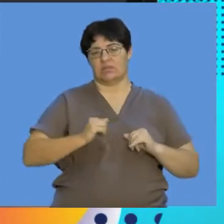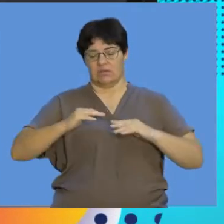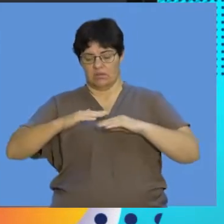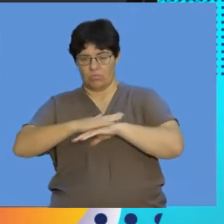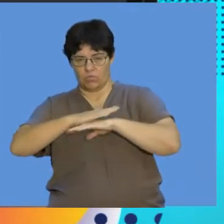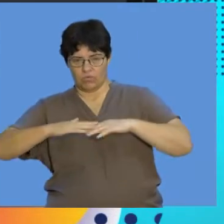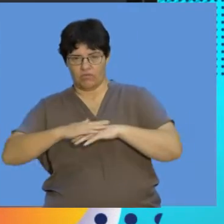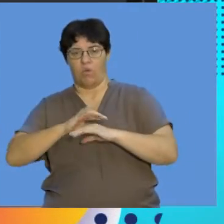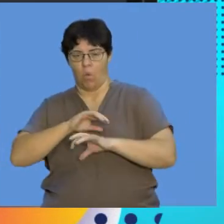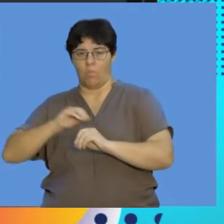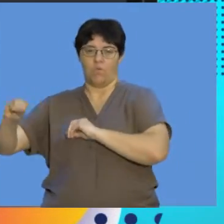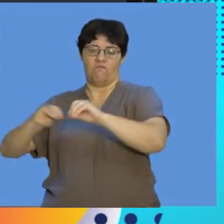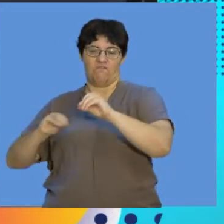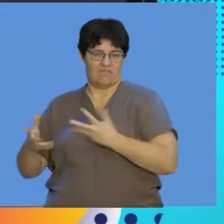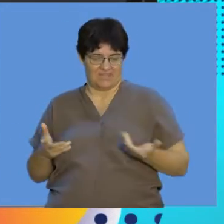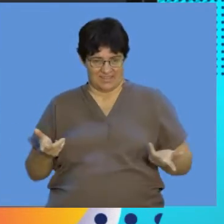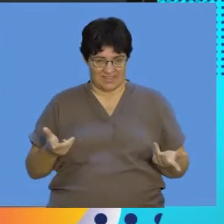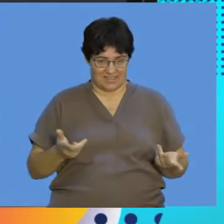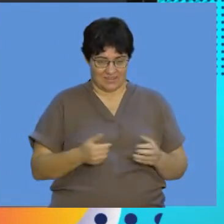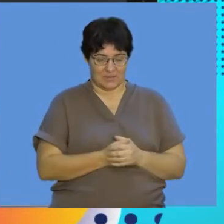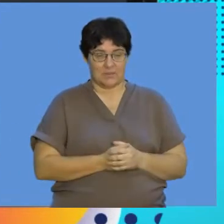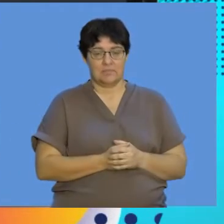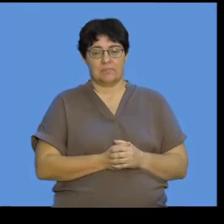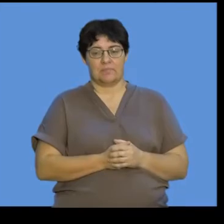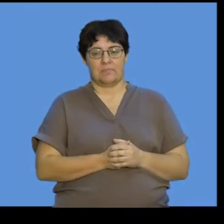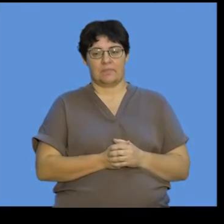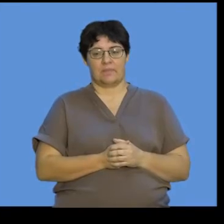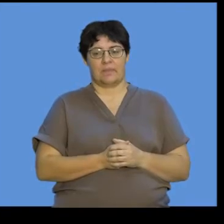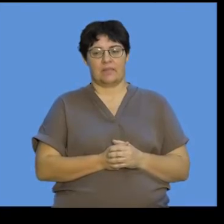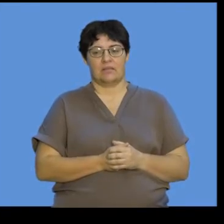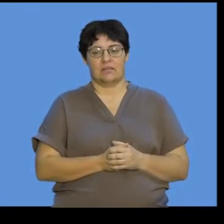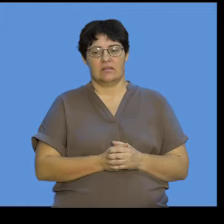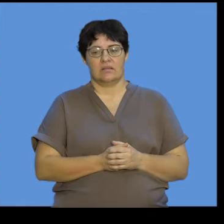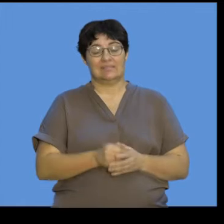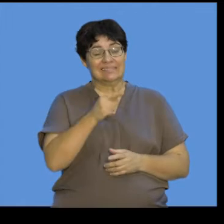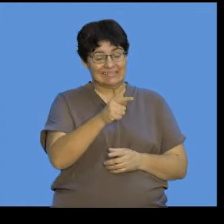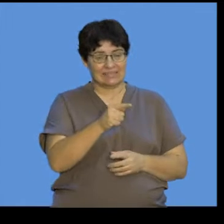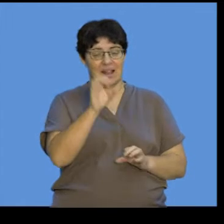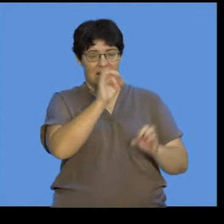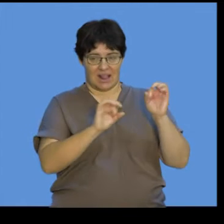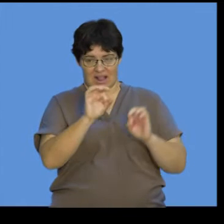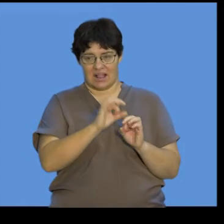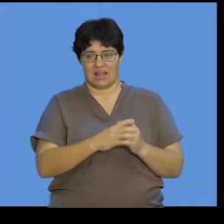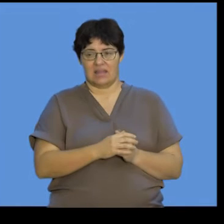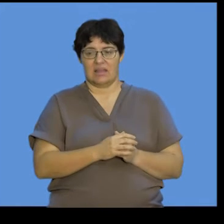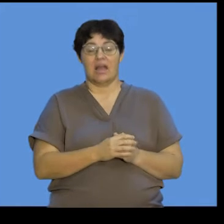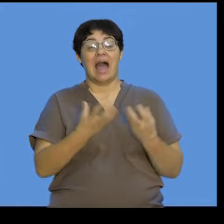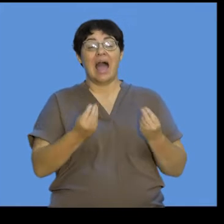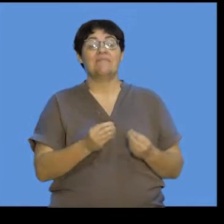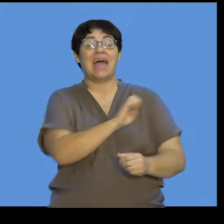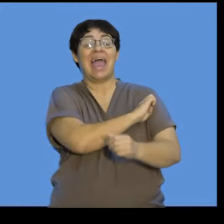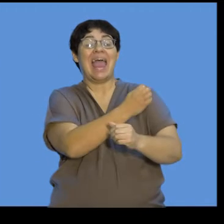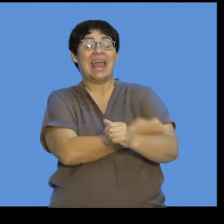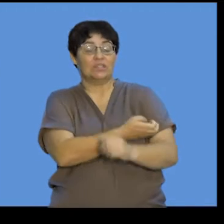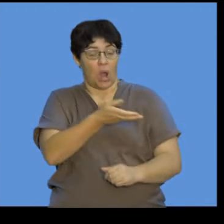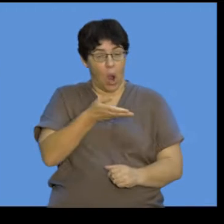movement, motion, we're saying the same thing, right? Okay? Now, and also these particles have got kinetic energy.